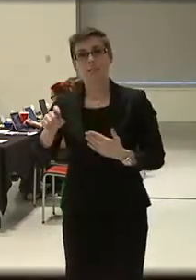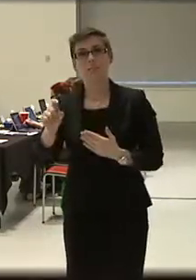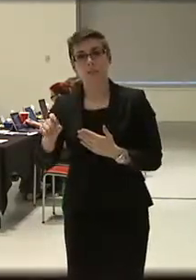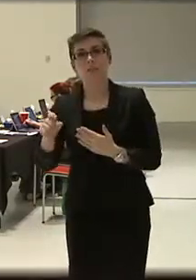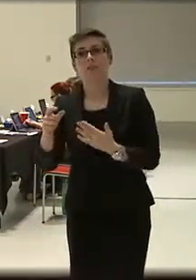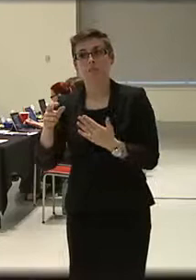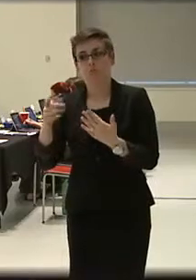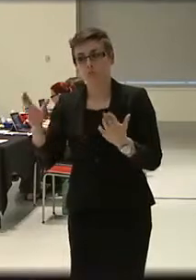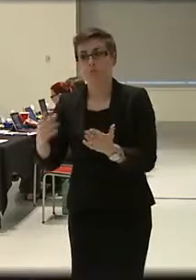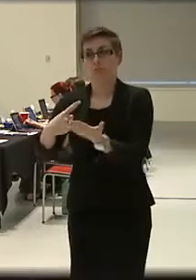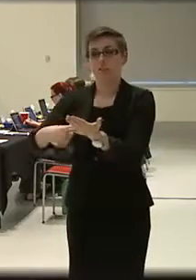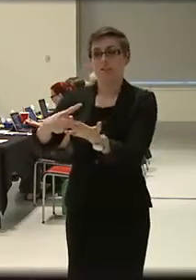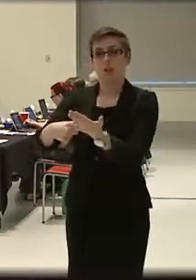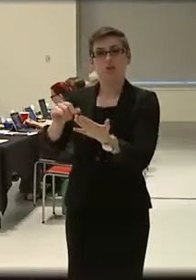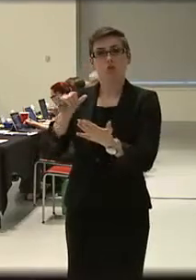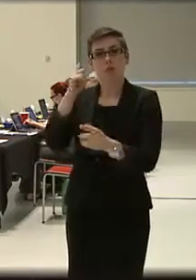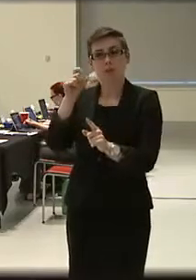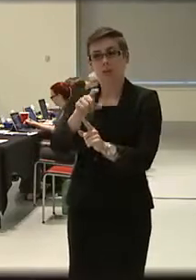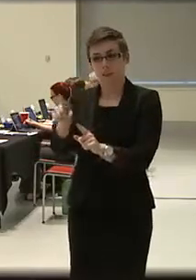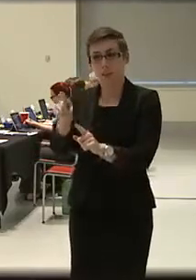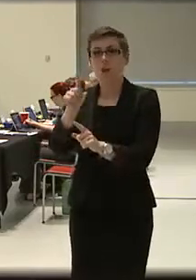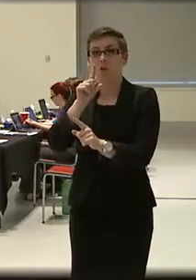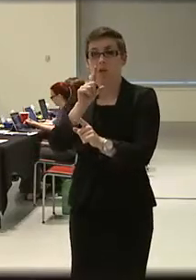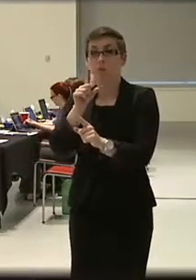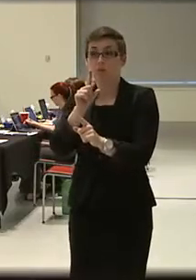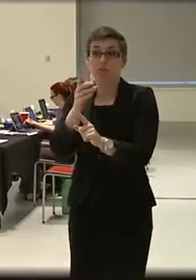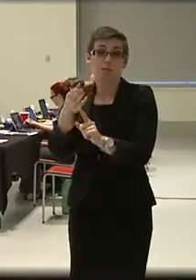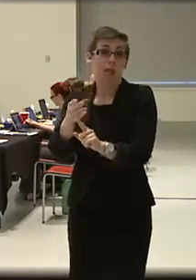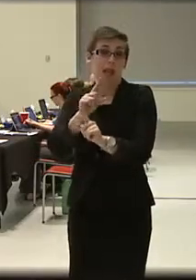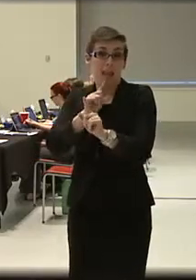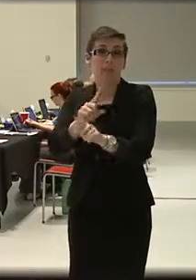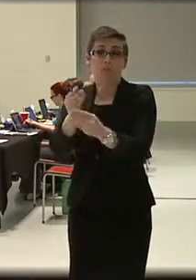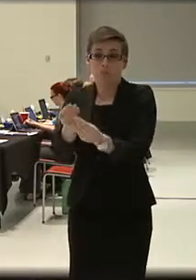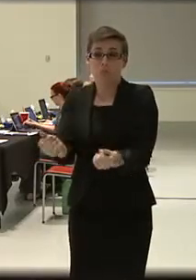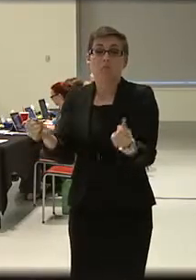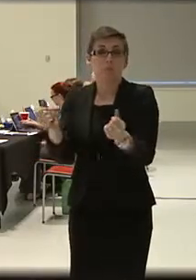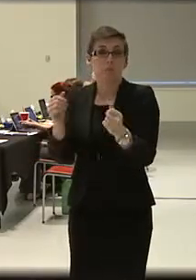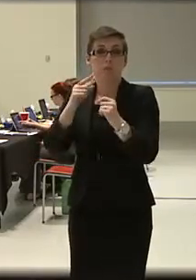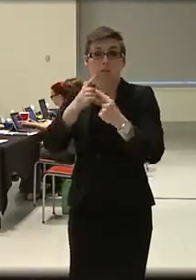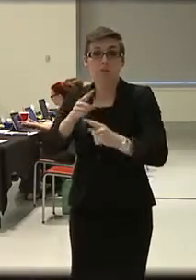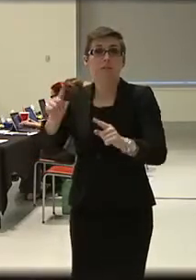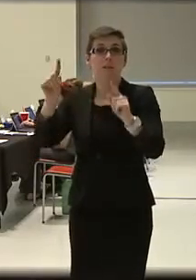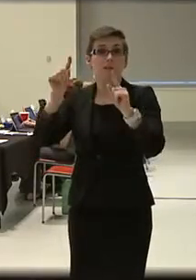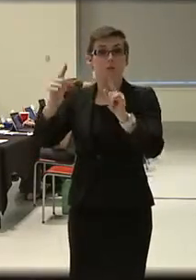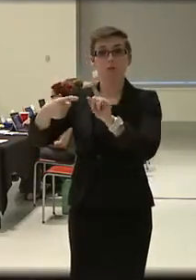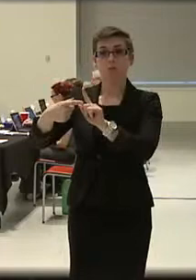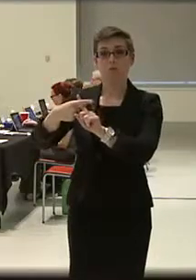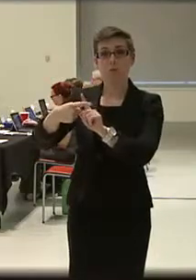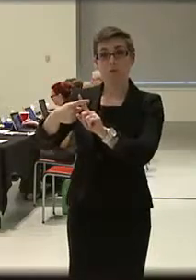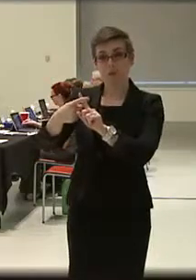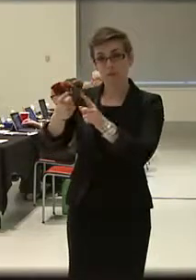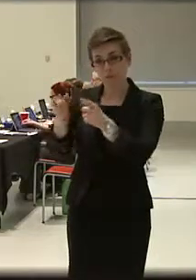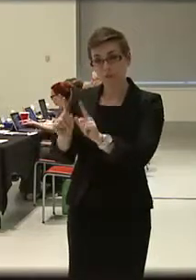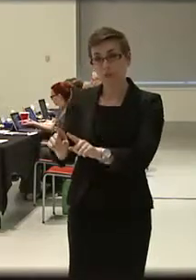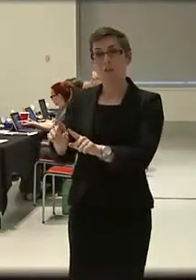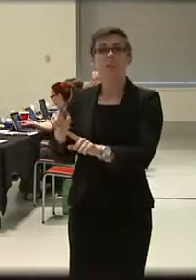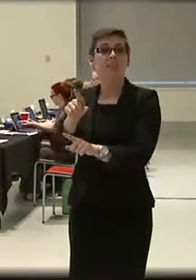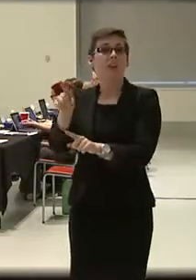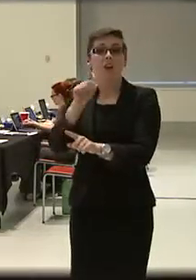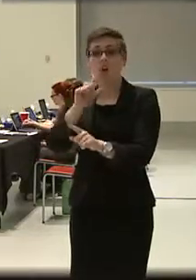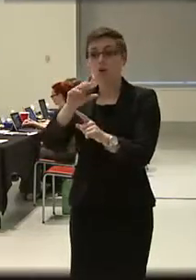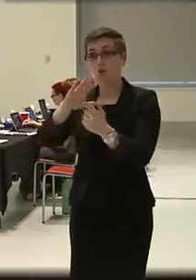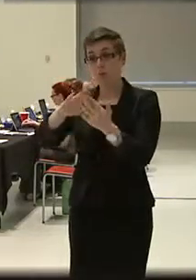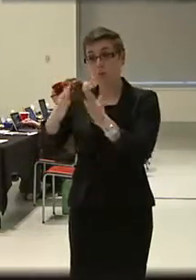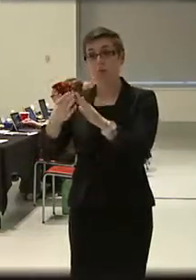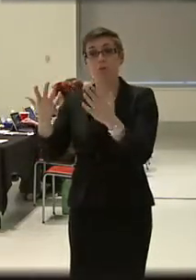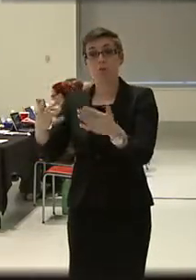they are the answer. There are low-income communities that have been brought close to the police when a year earlier